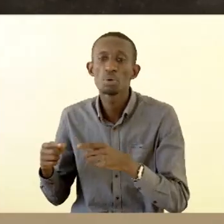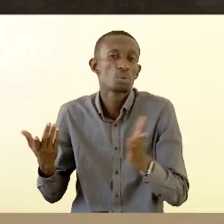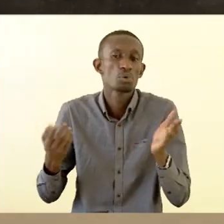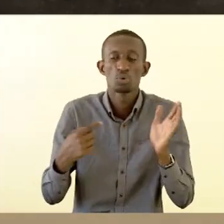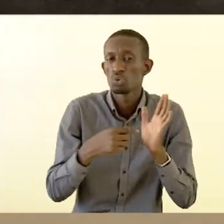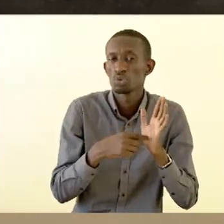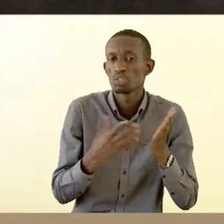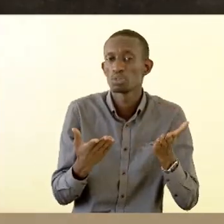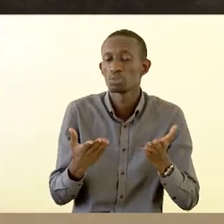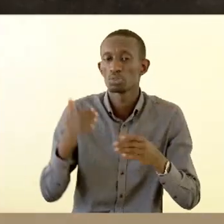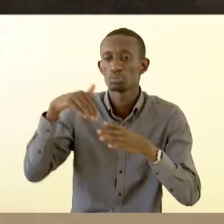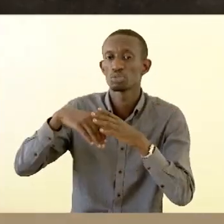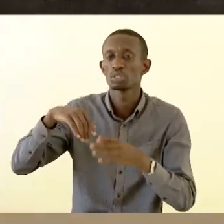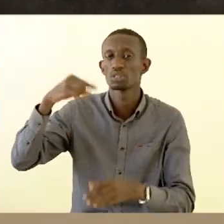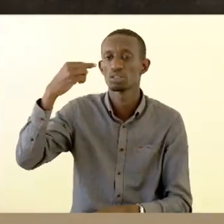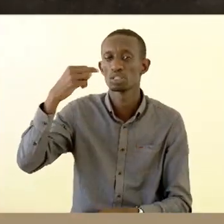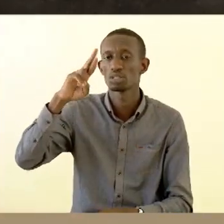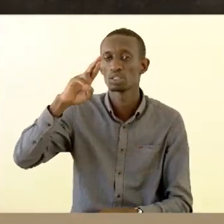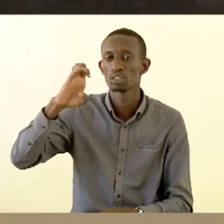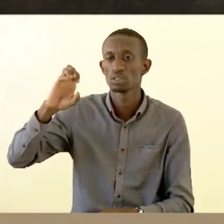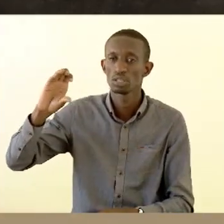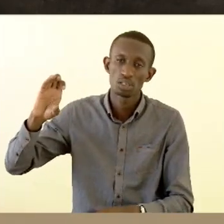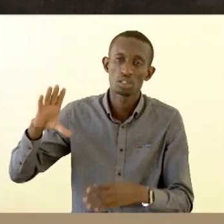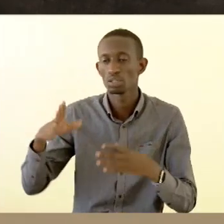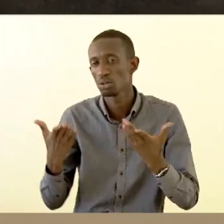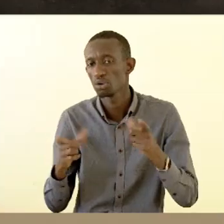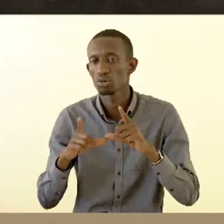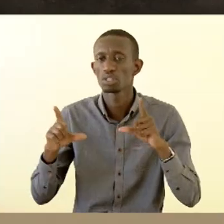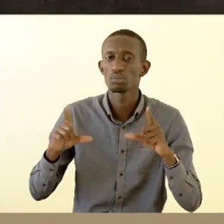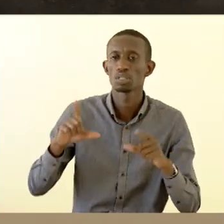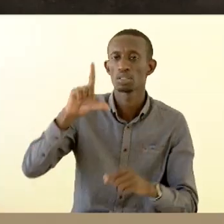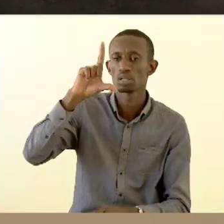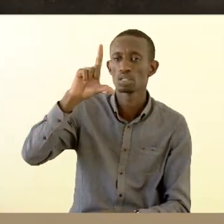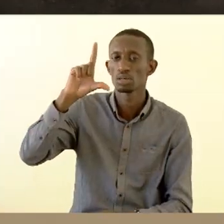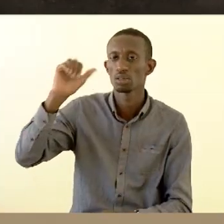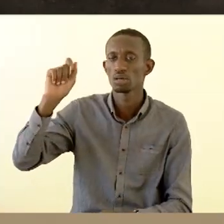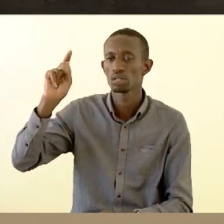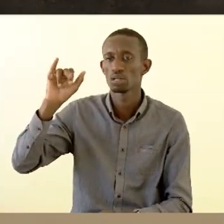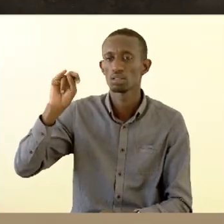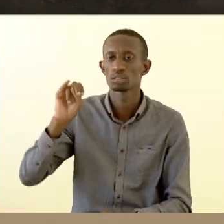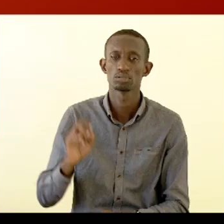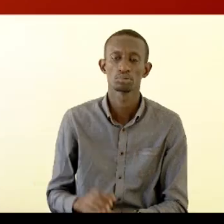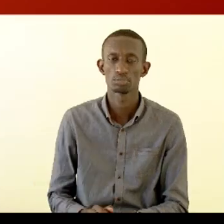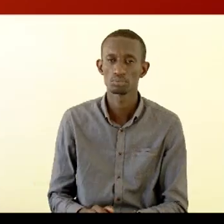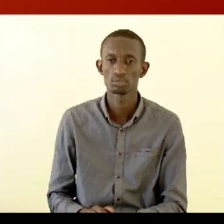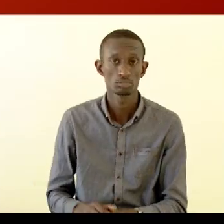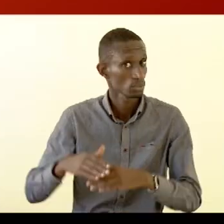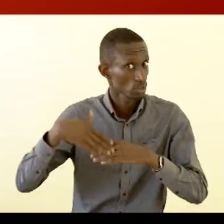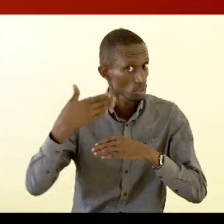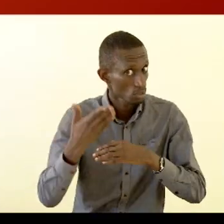So that K comes from kalium. You remember that, kalium. And Next, you will